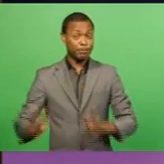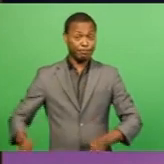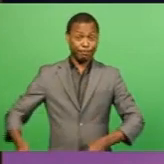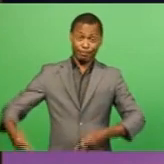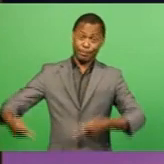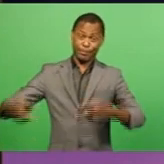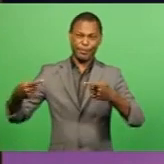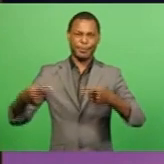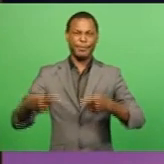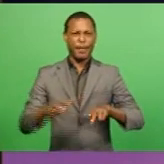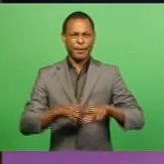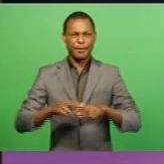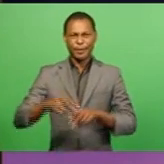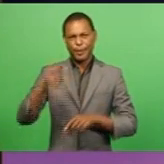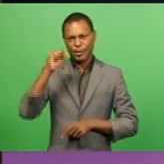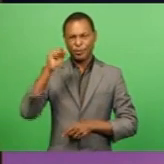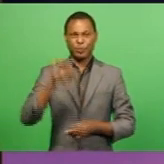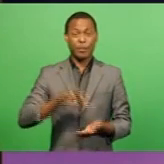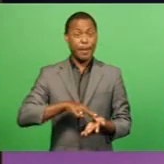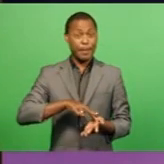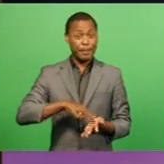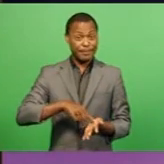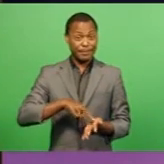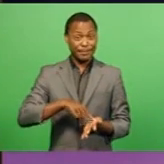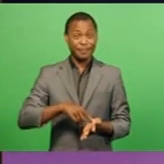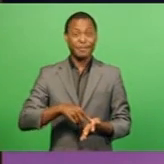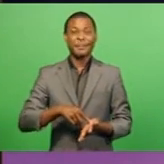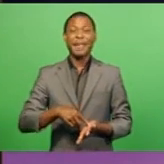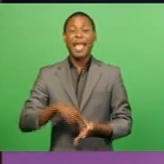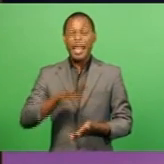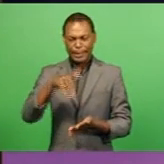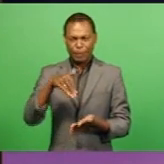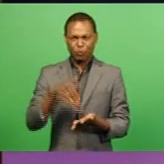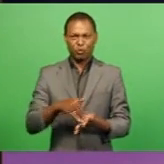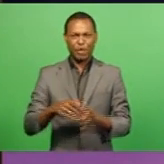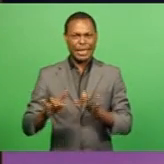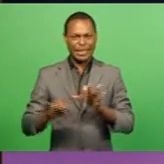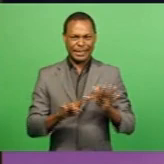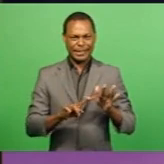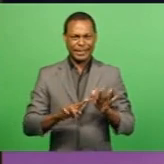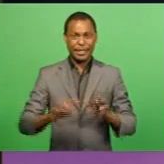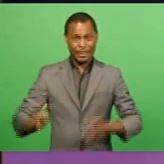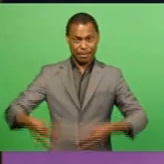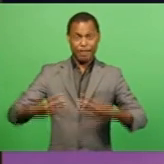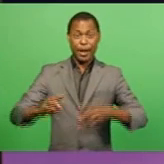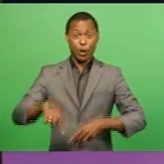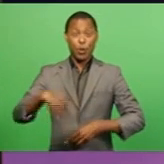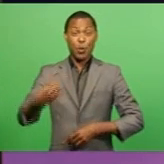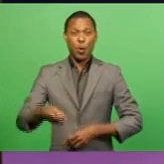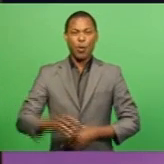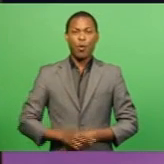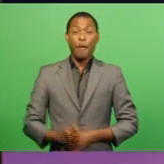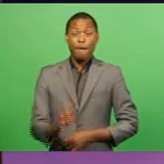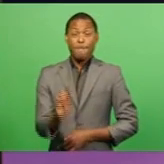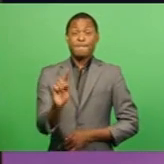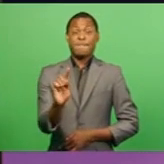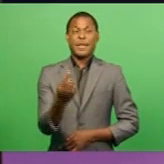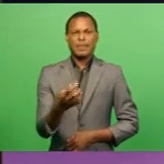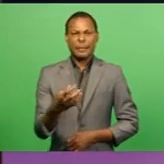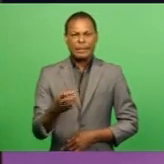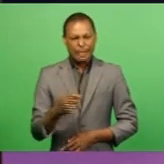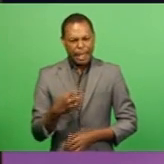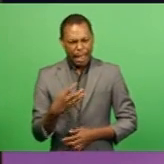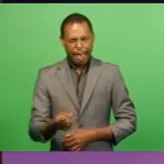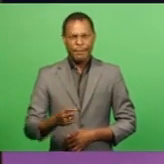Fiji Secondary School Rugby League Central Eastern Zone Under-17 semi-finals tomorrow. The first semi-final will see the Murray